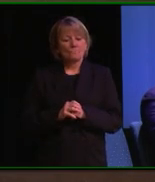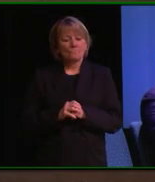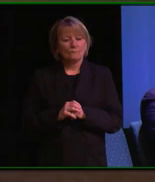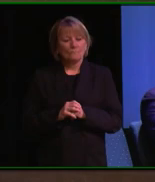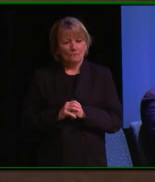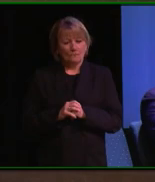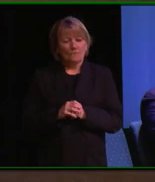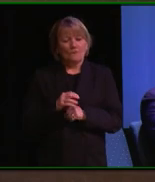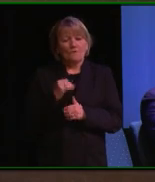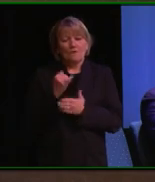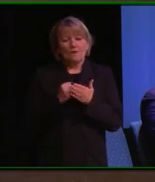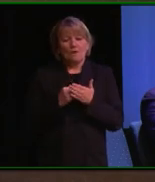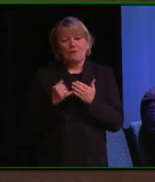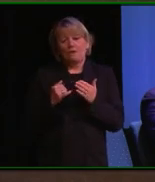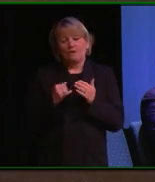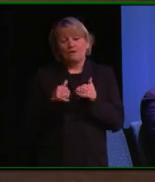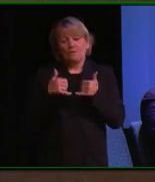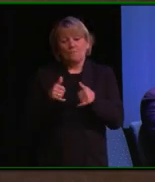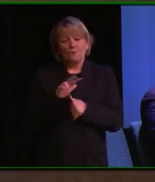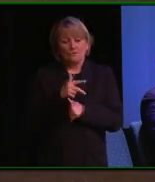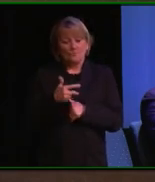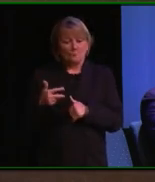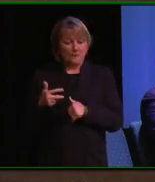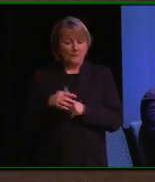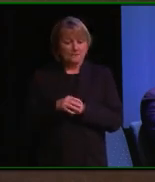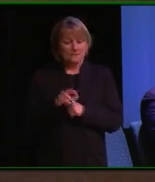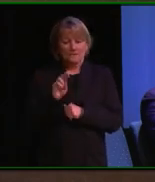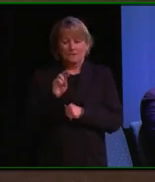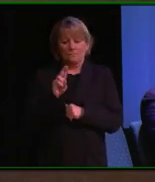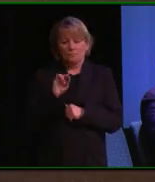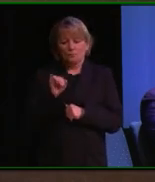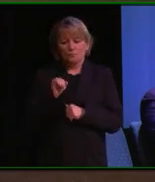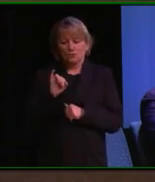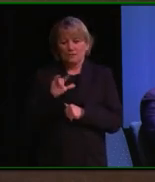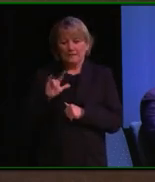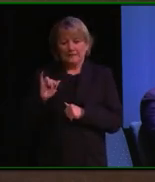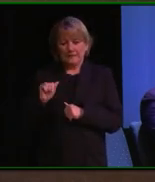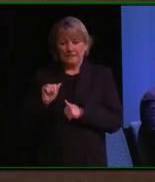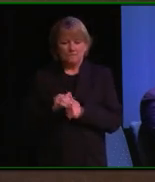the John Stober Art Award, third place goes to Rujili Ghiyat.